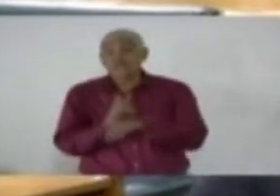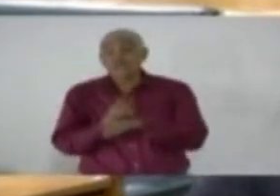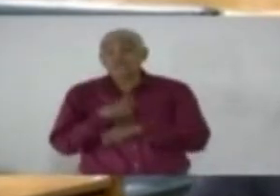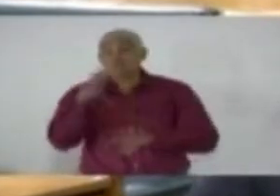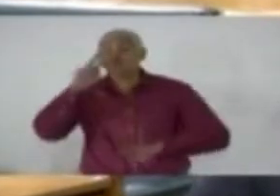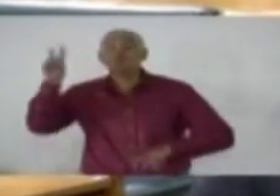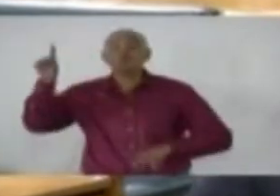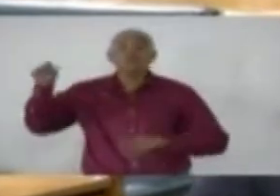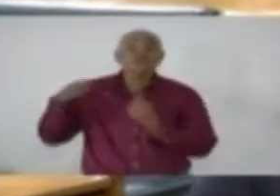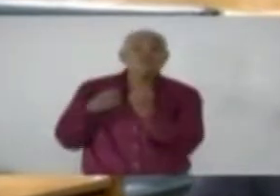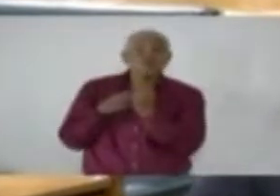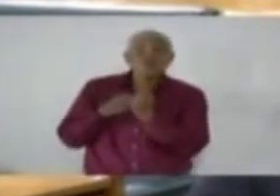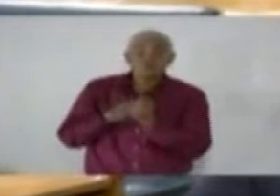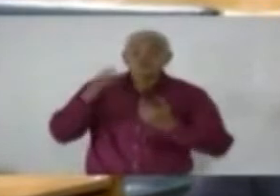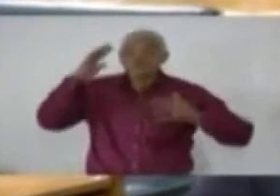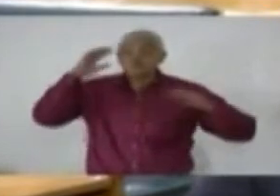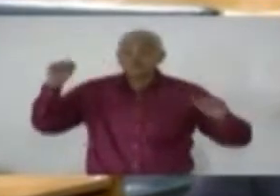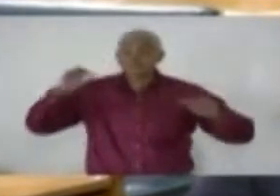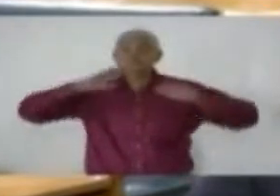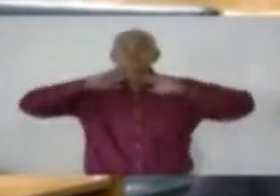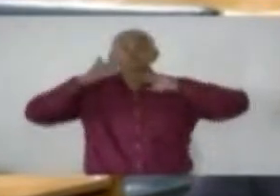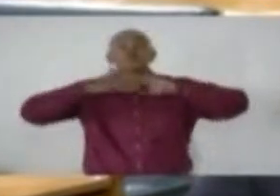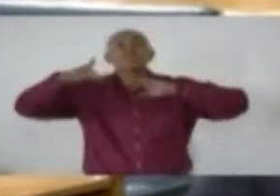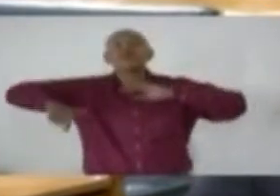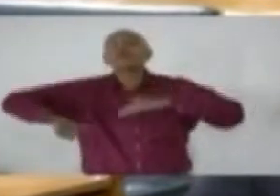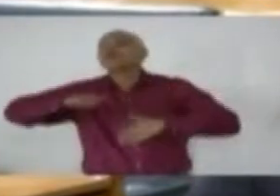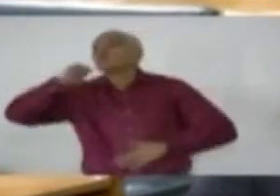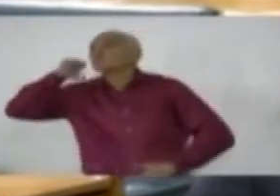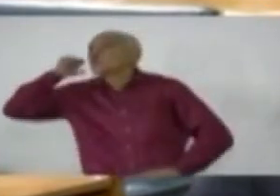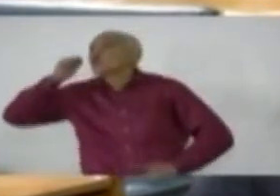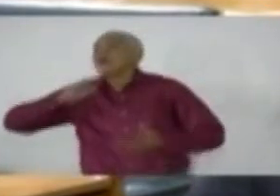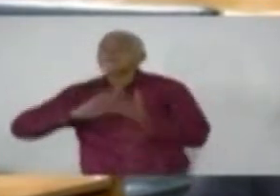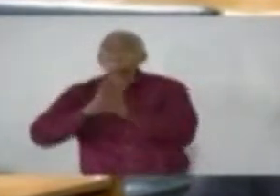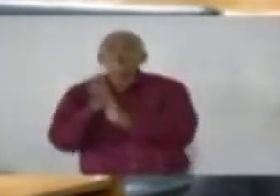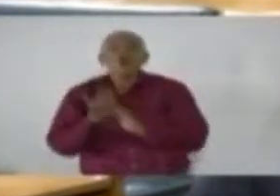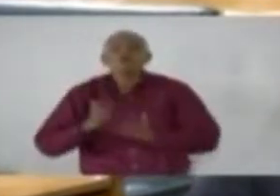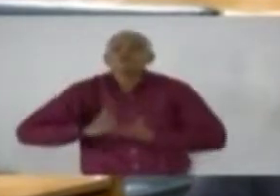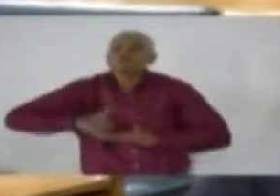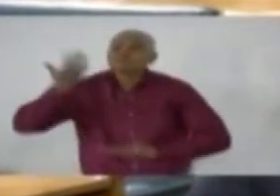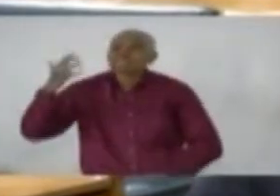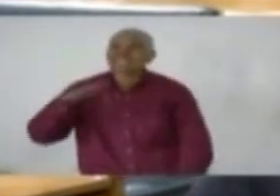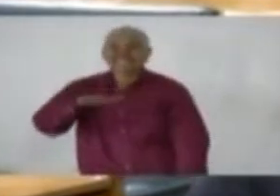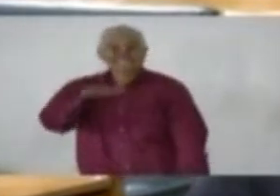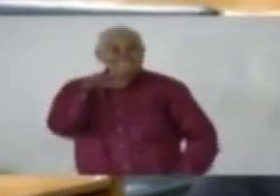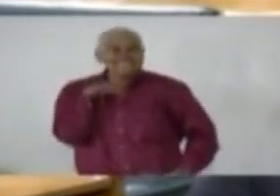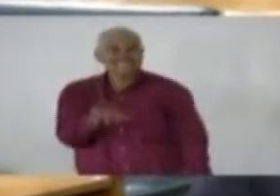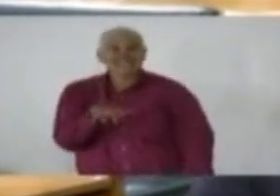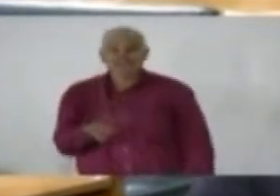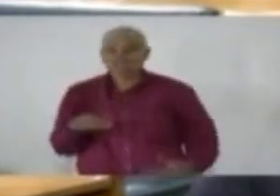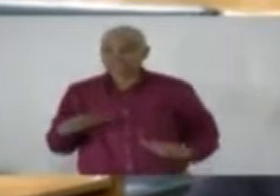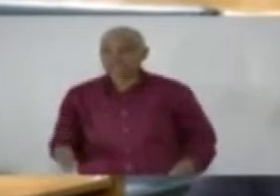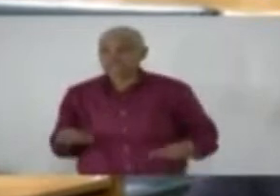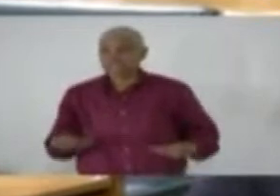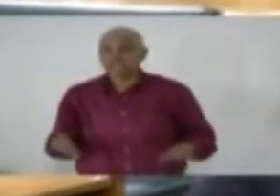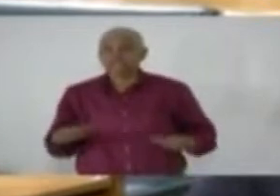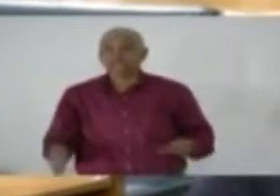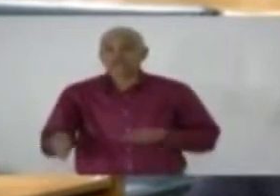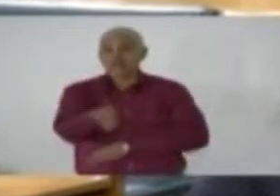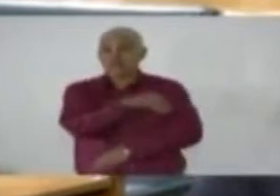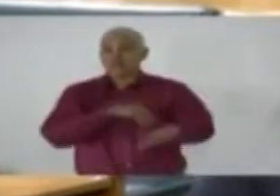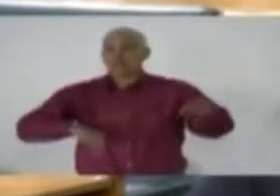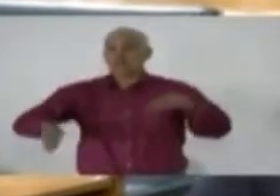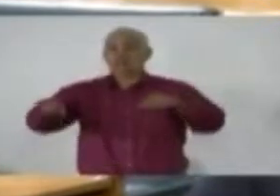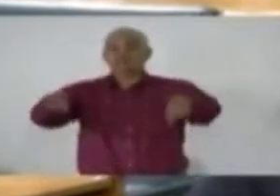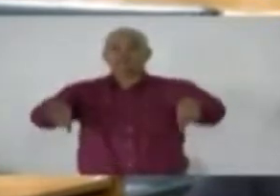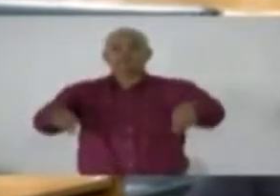them. So, Mr. President, Jamaica is not going to become a wealthy country selling its goods and services to